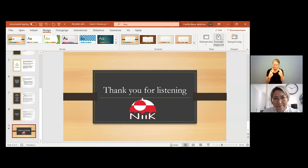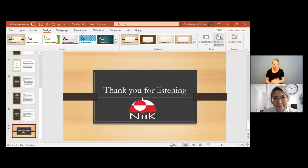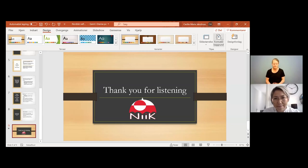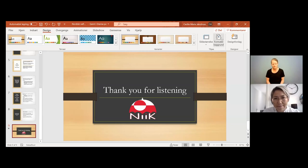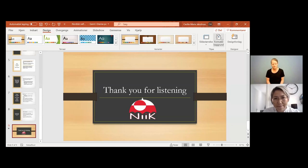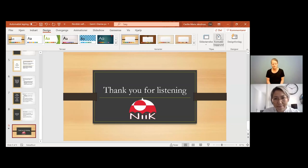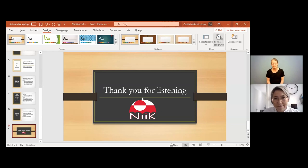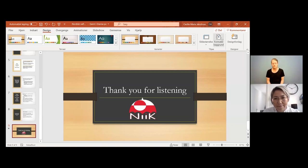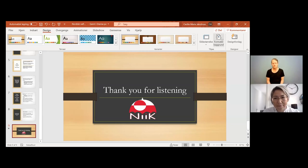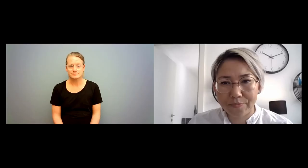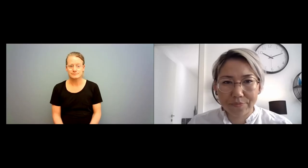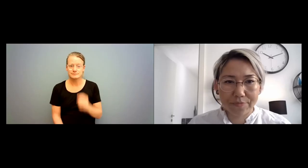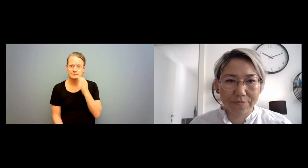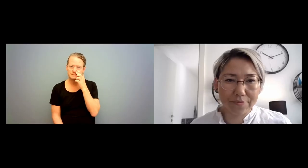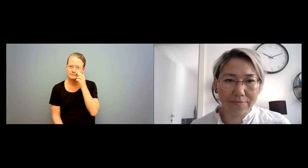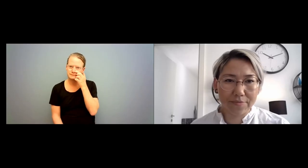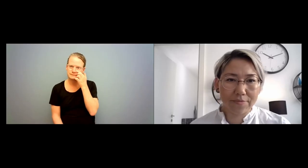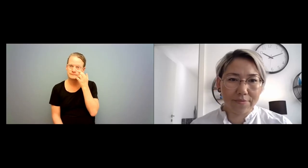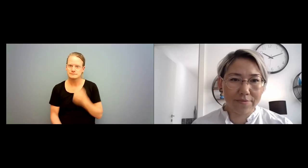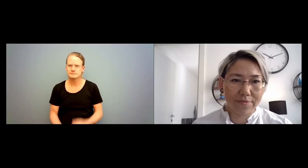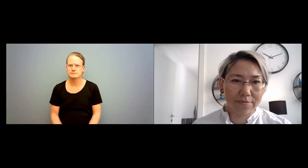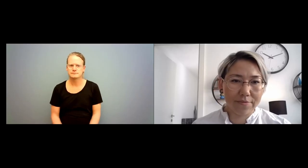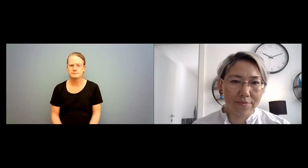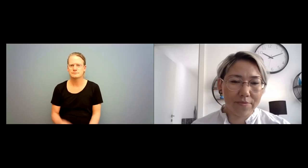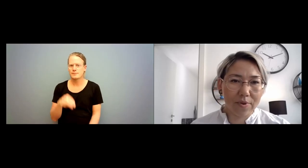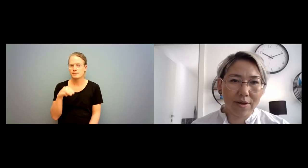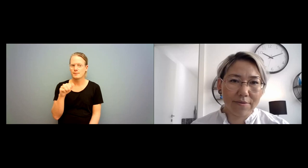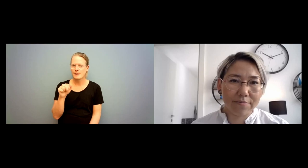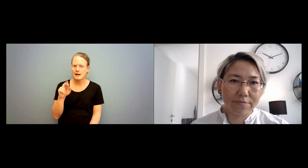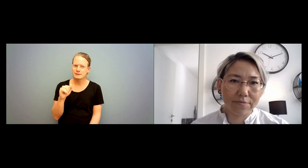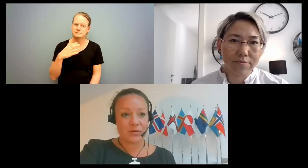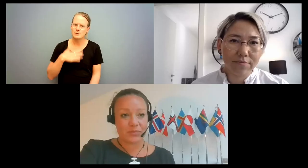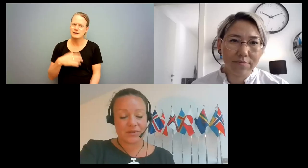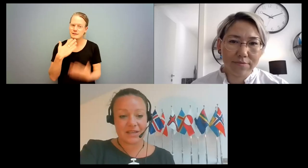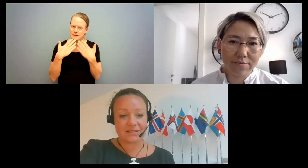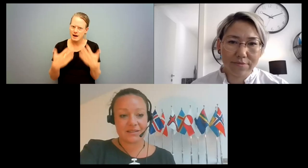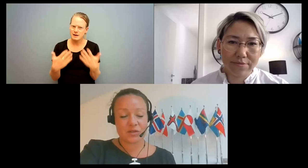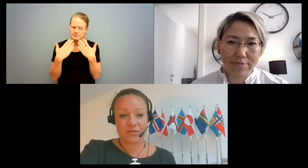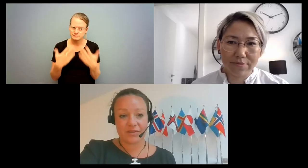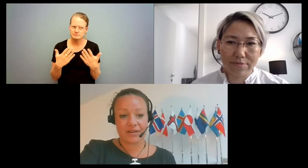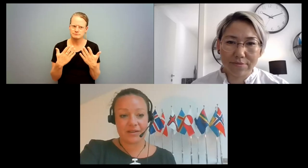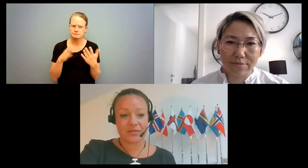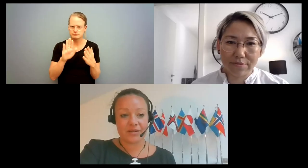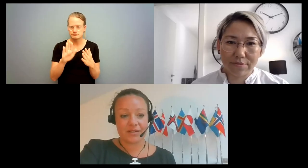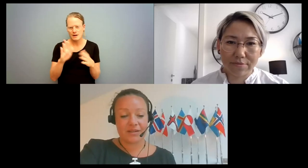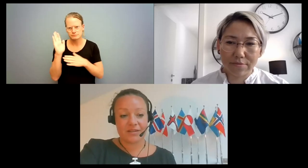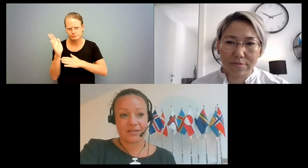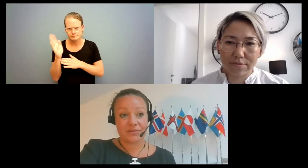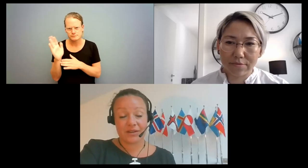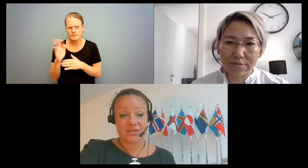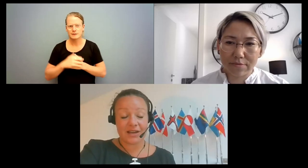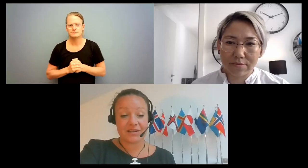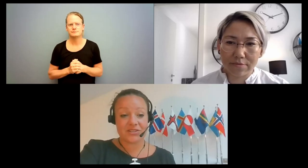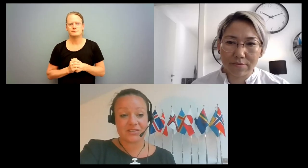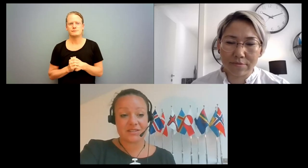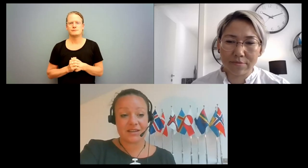Thank you so much. For that presentation and presenting some of the